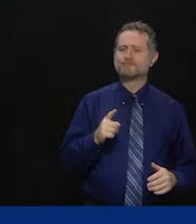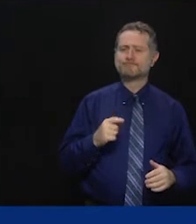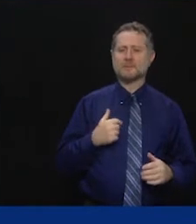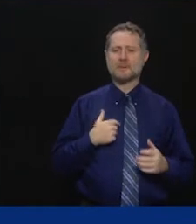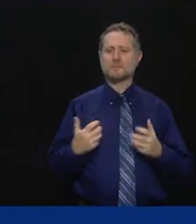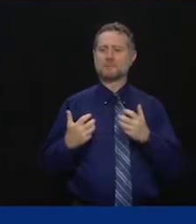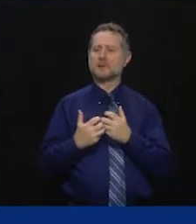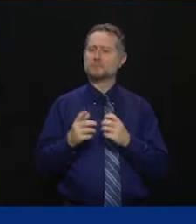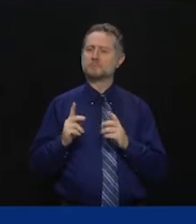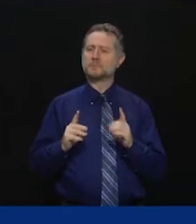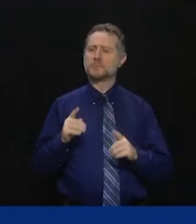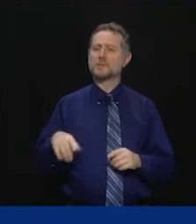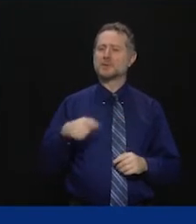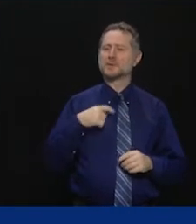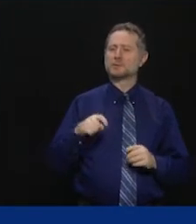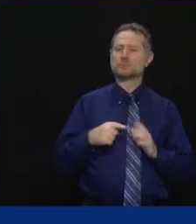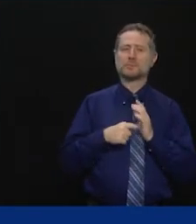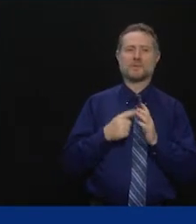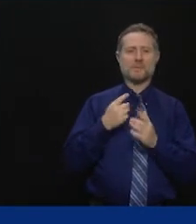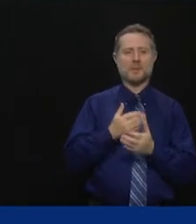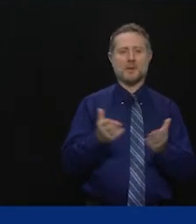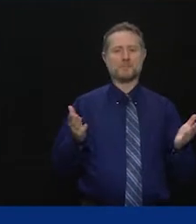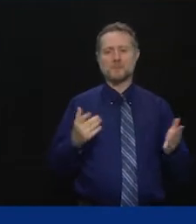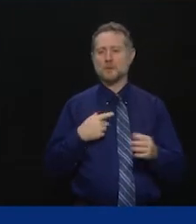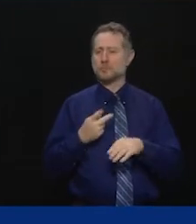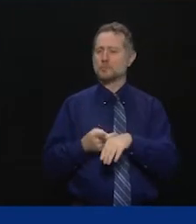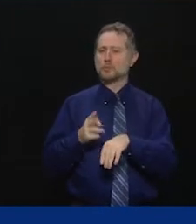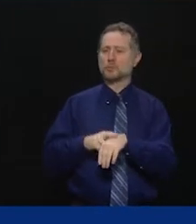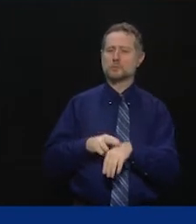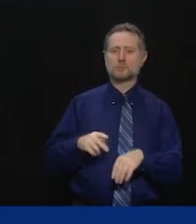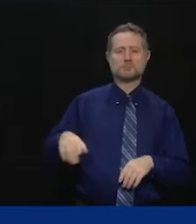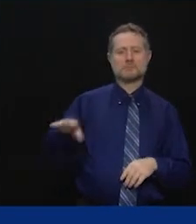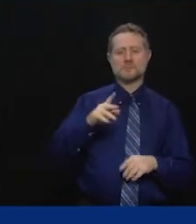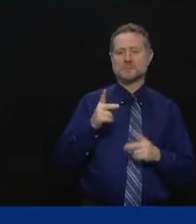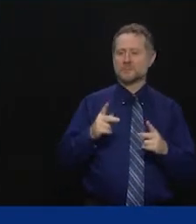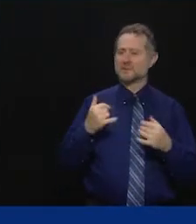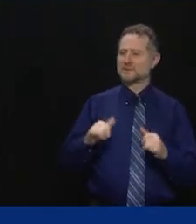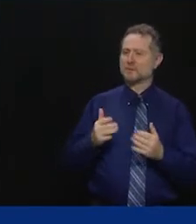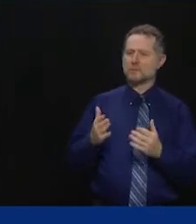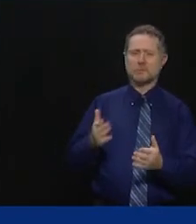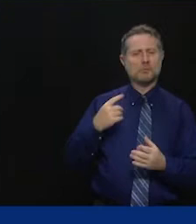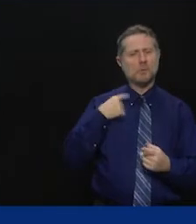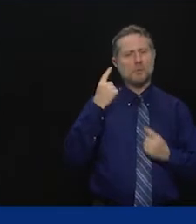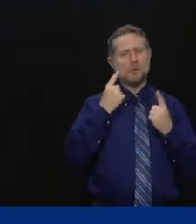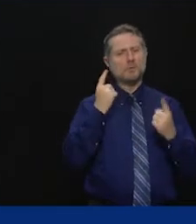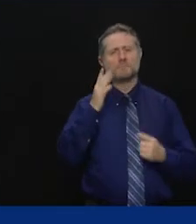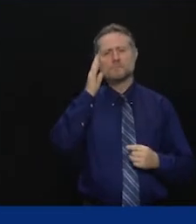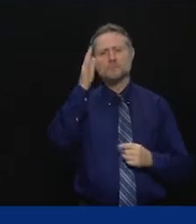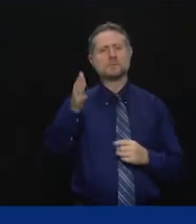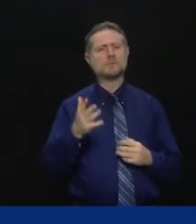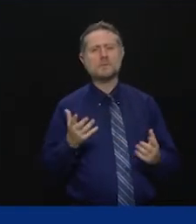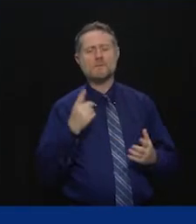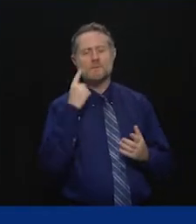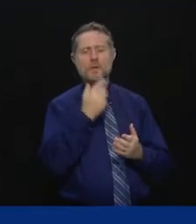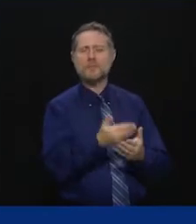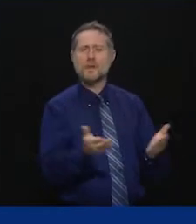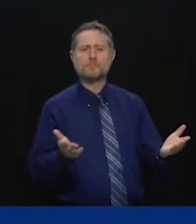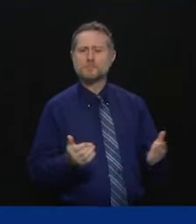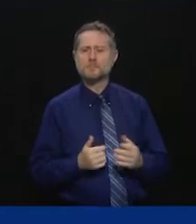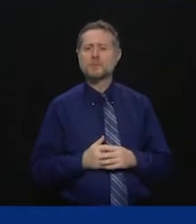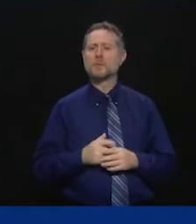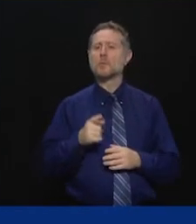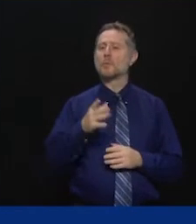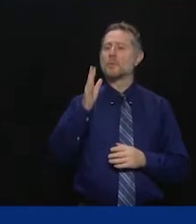the representation, the voices that are still on Puerto Rico, the people who are still wondering what the future is going to be like them. And will they be prepared for that